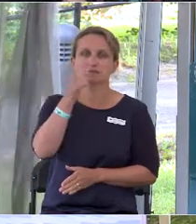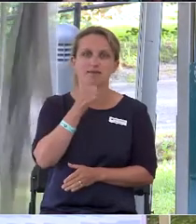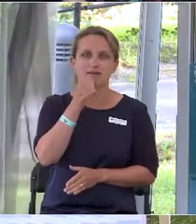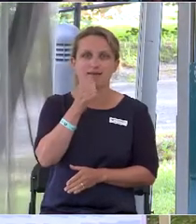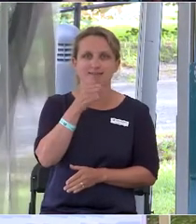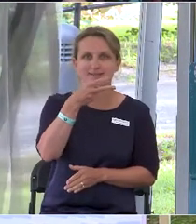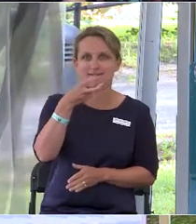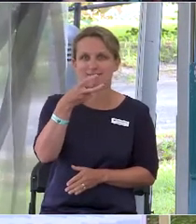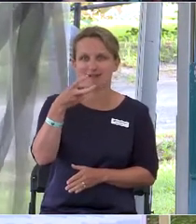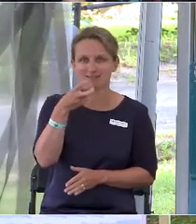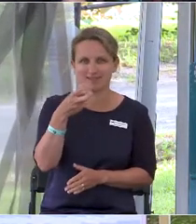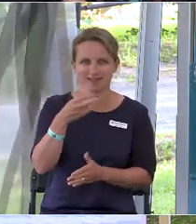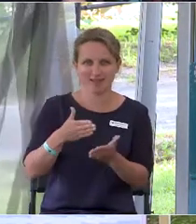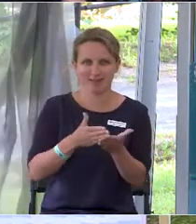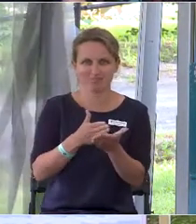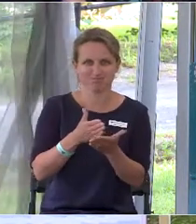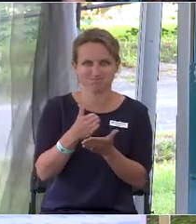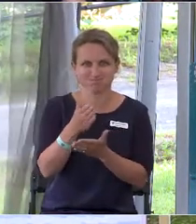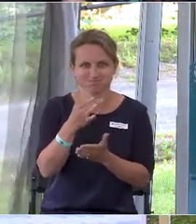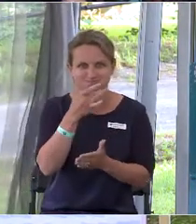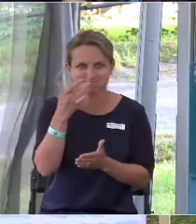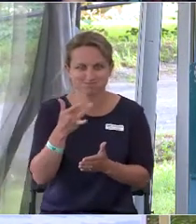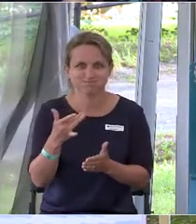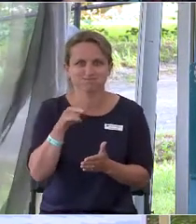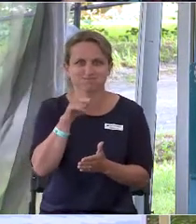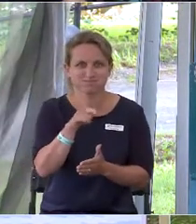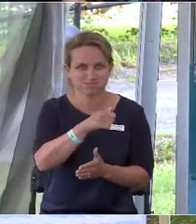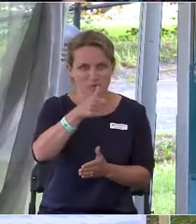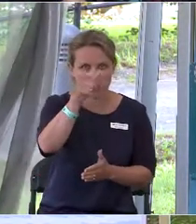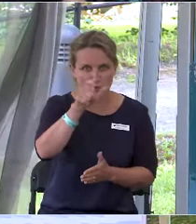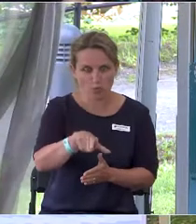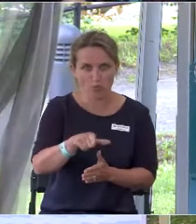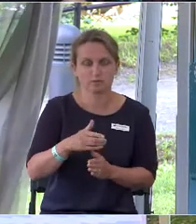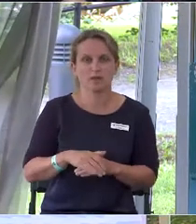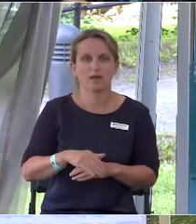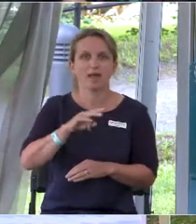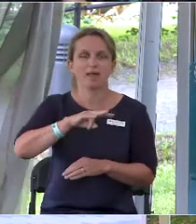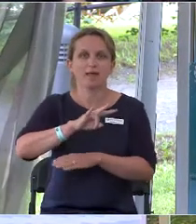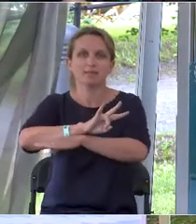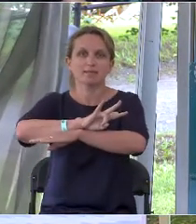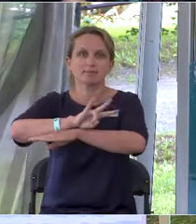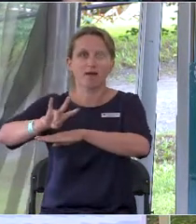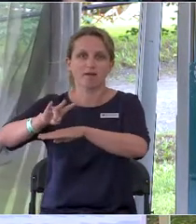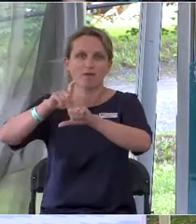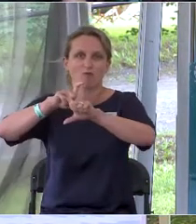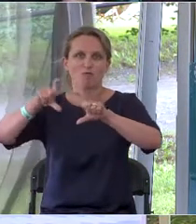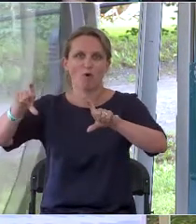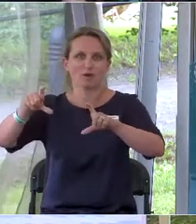party, former director of Narva College, and always been a really, really good